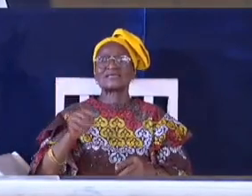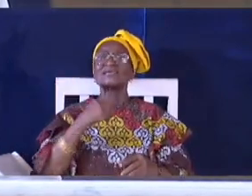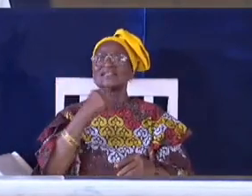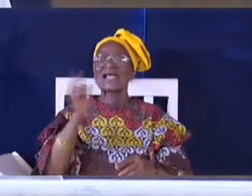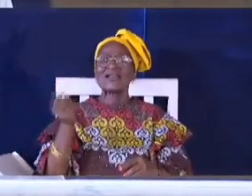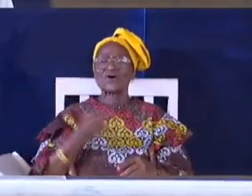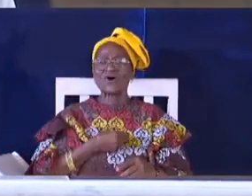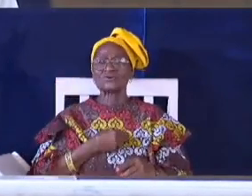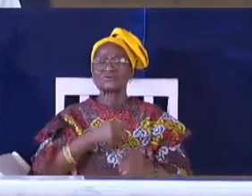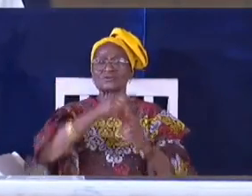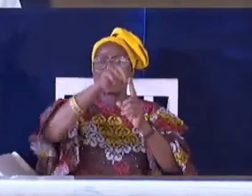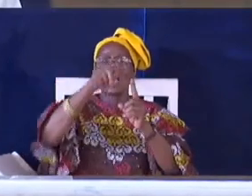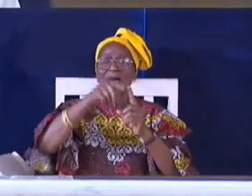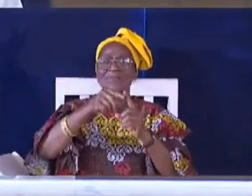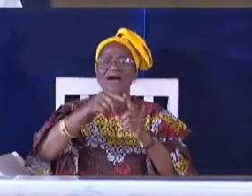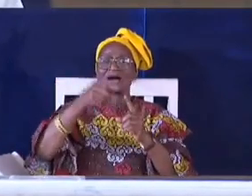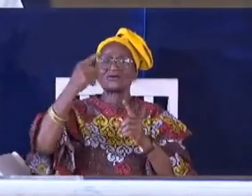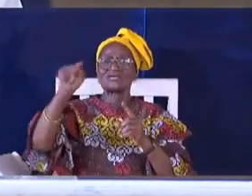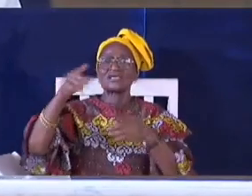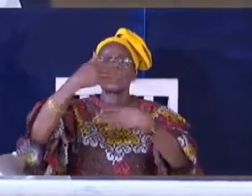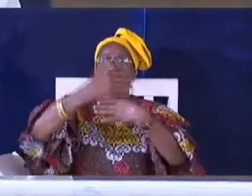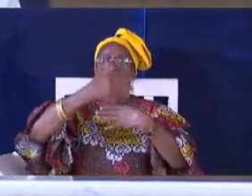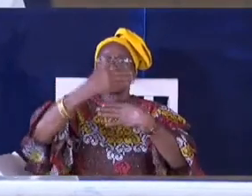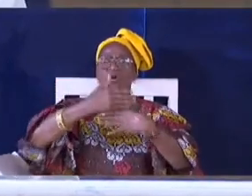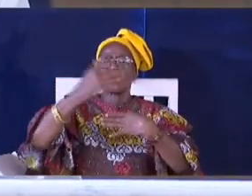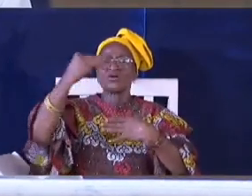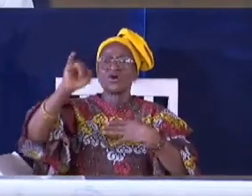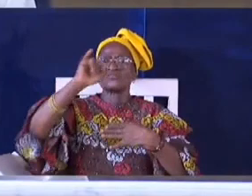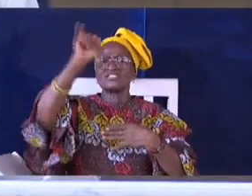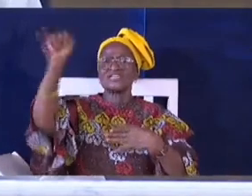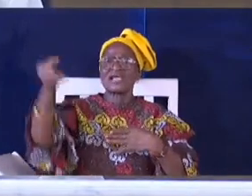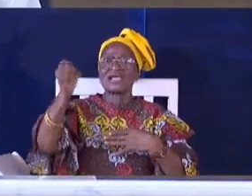tells us about the wall of Jericho.